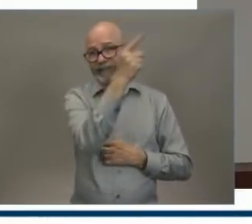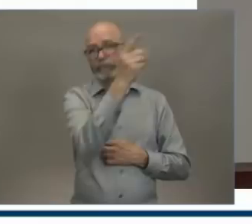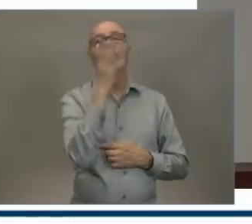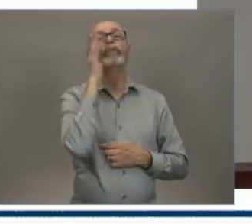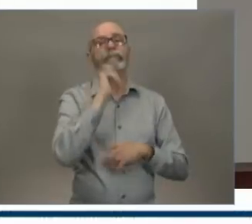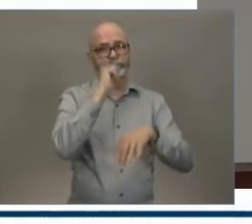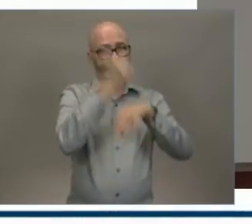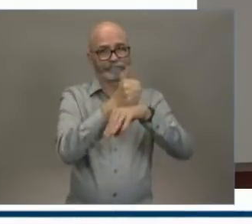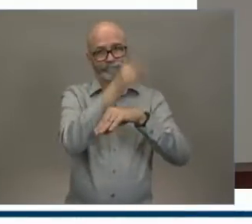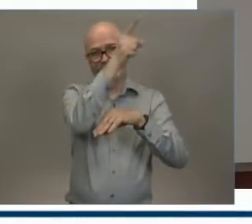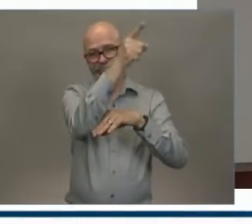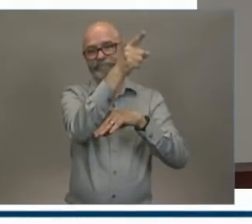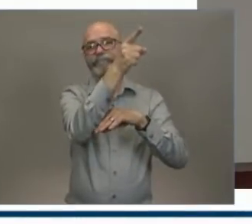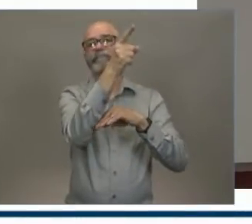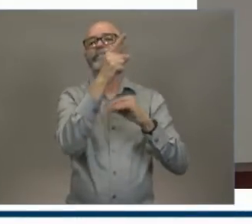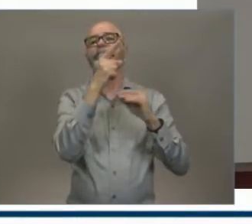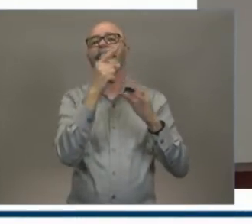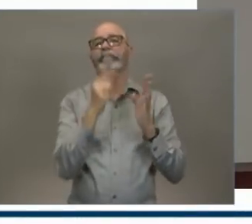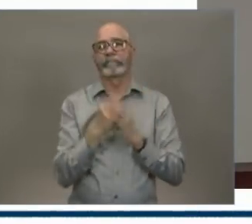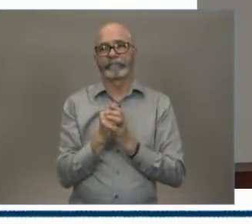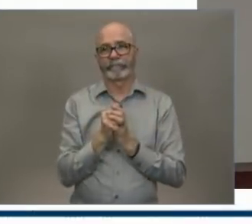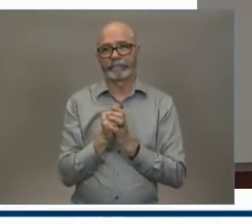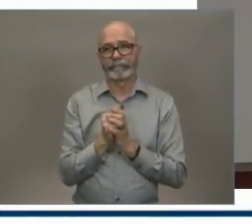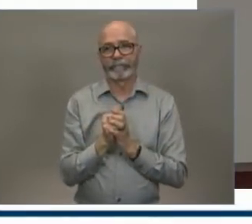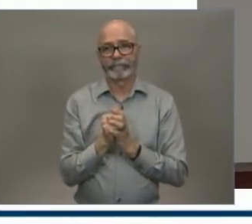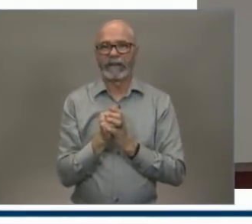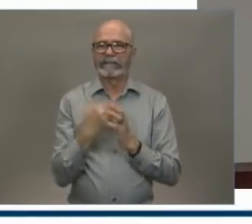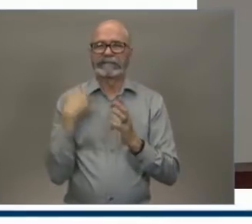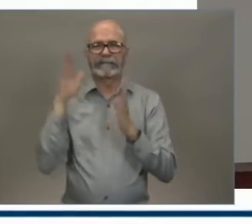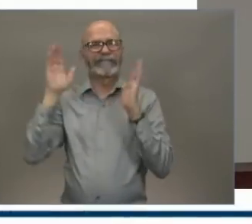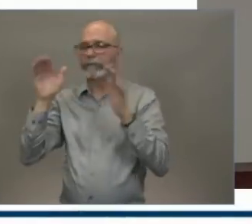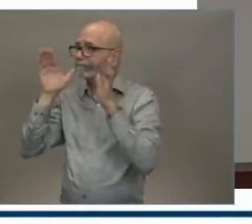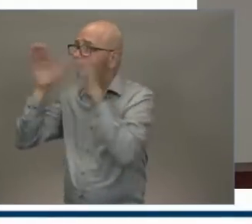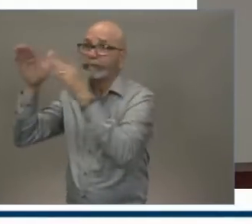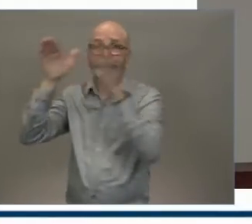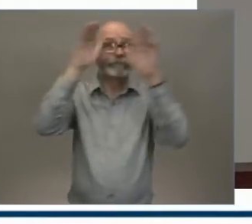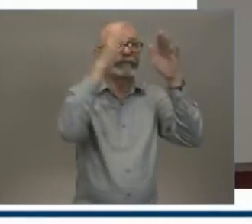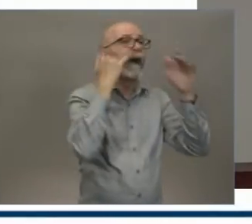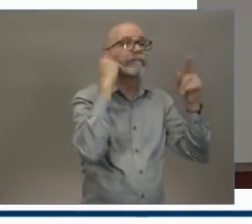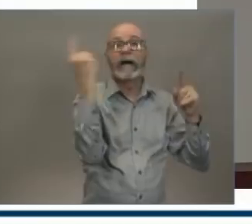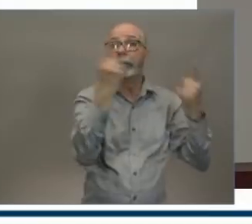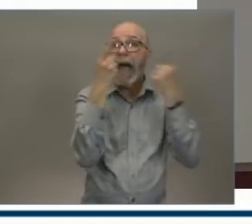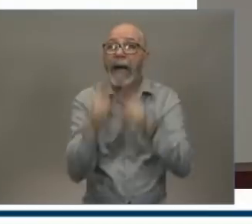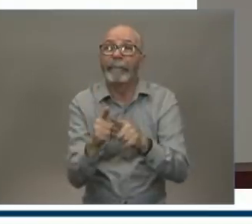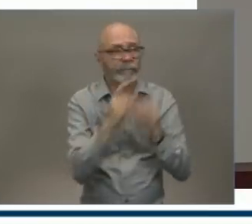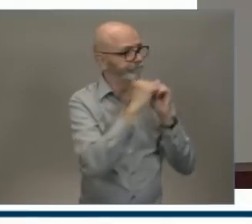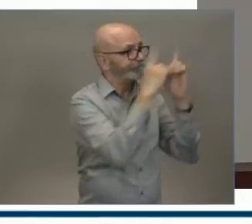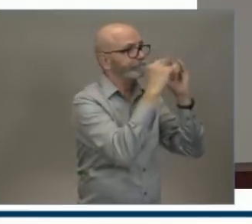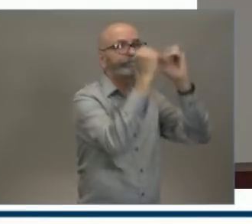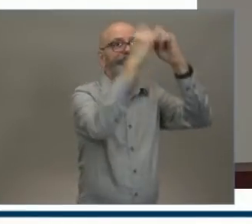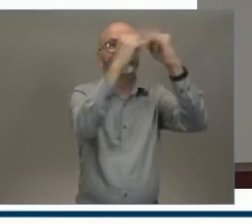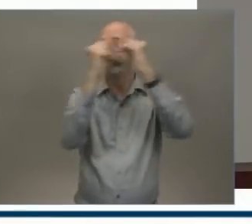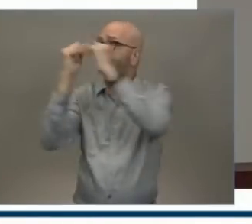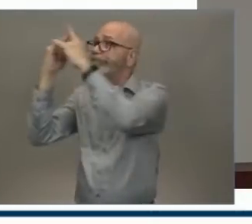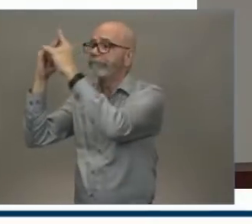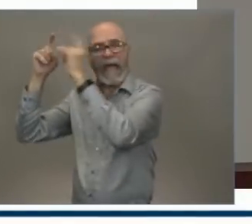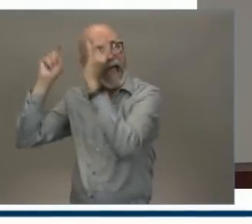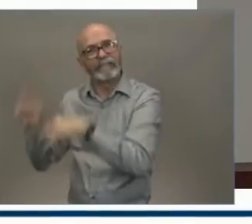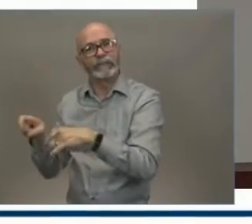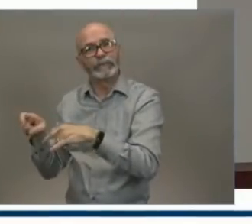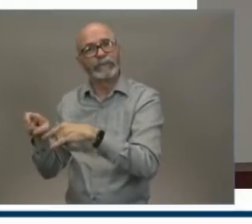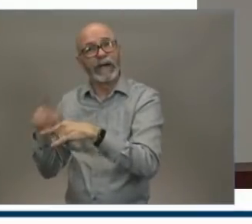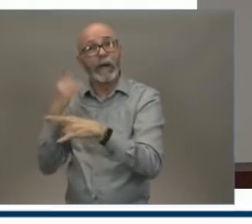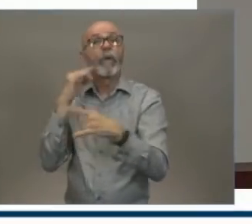university communities, if I can call them that, will remain a focus of our pop-up testing. So you can find more detailed information on